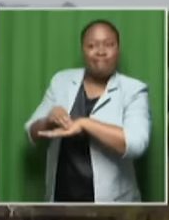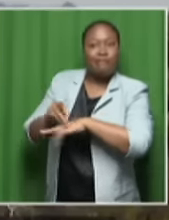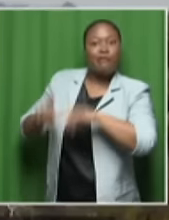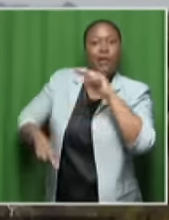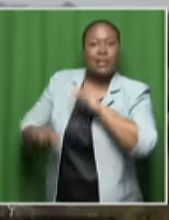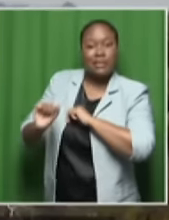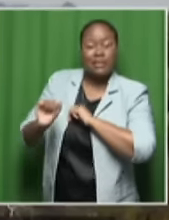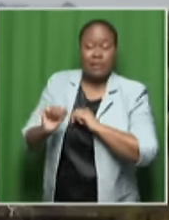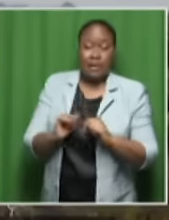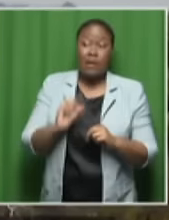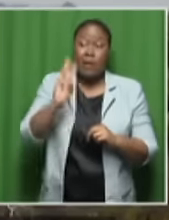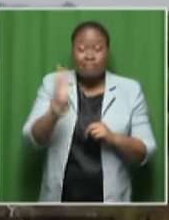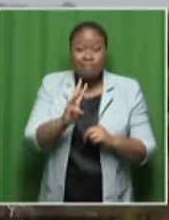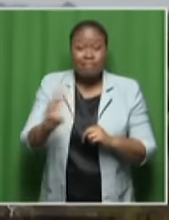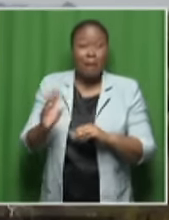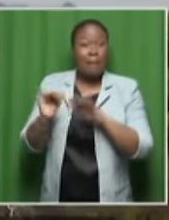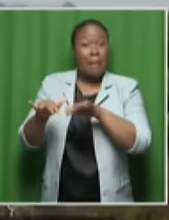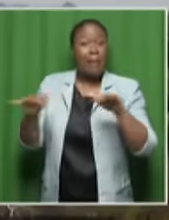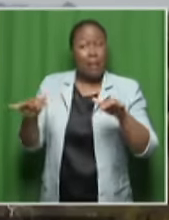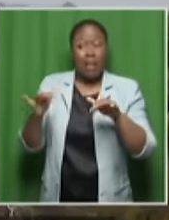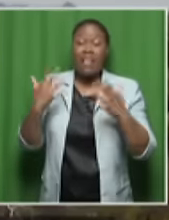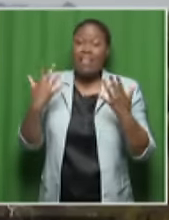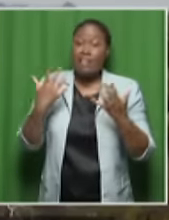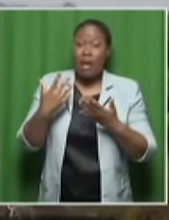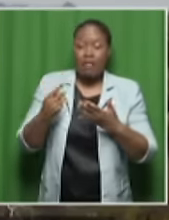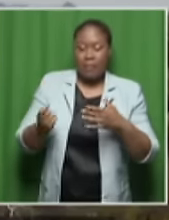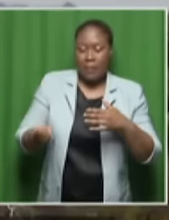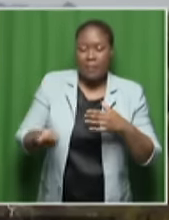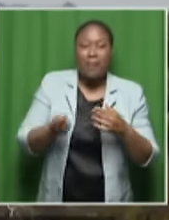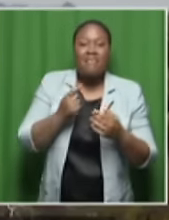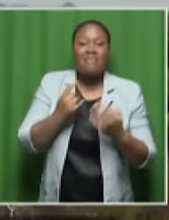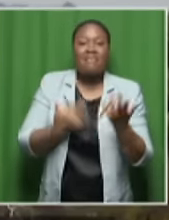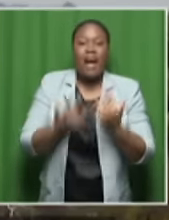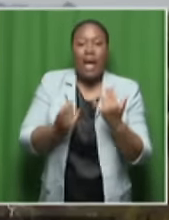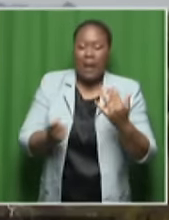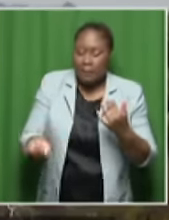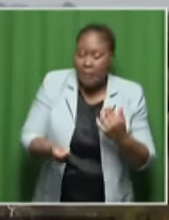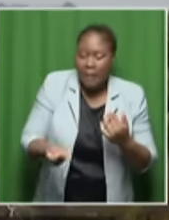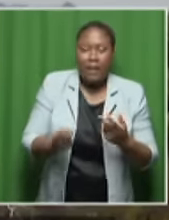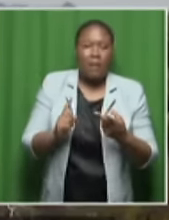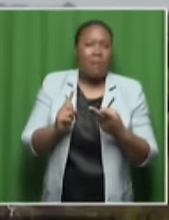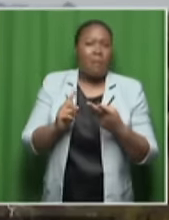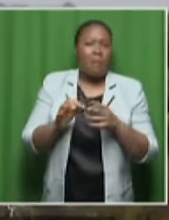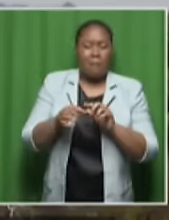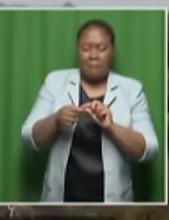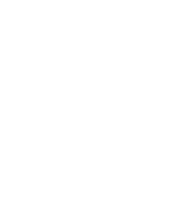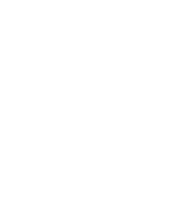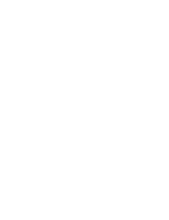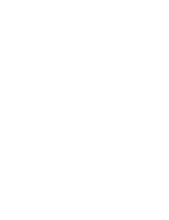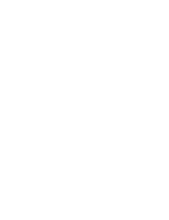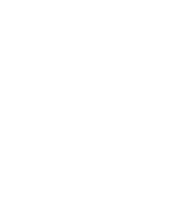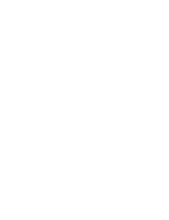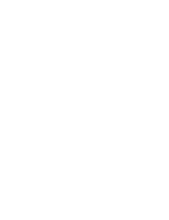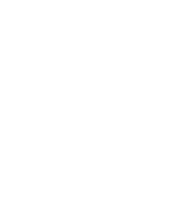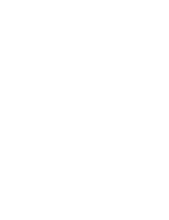making or working with fire. Mariska Buerta, SABC News, Overstrand.